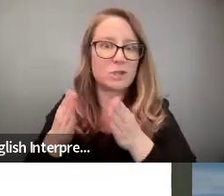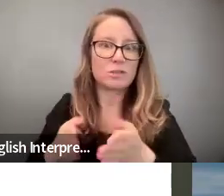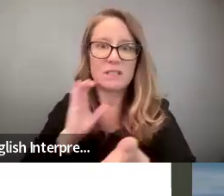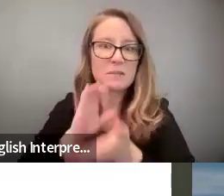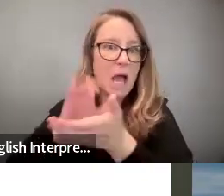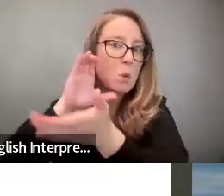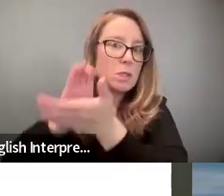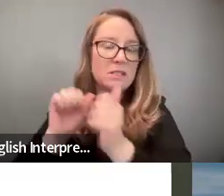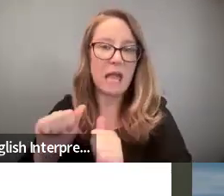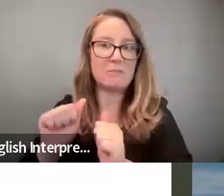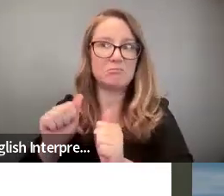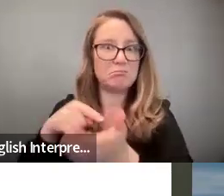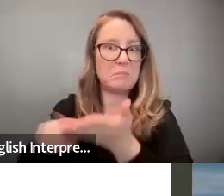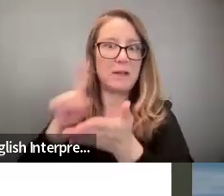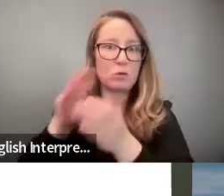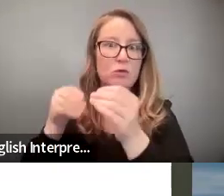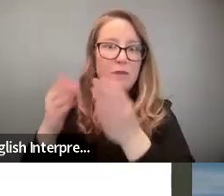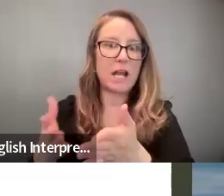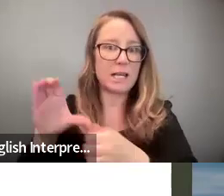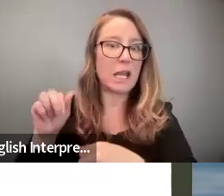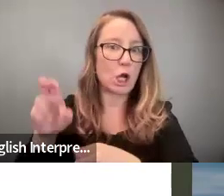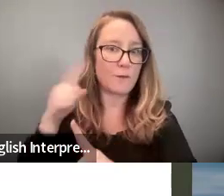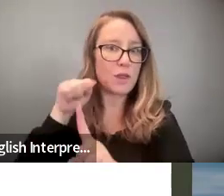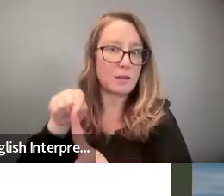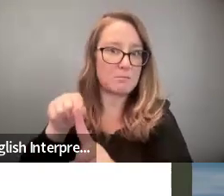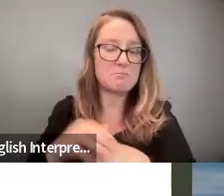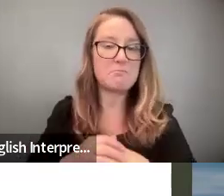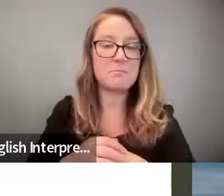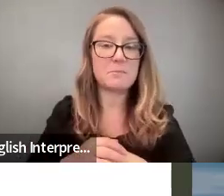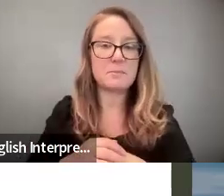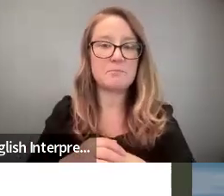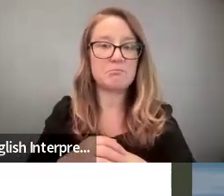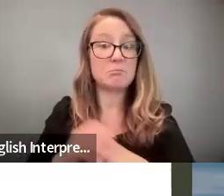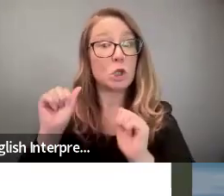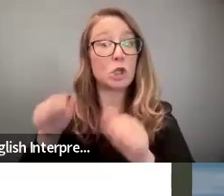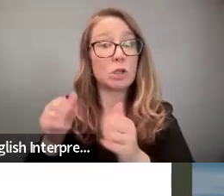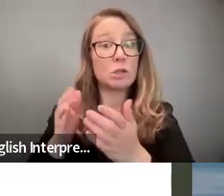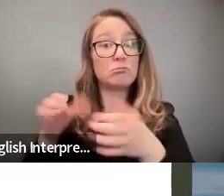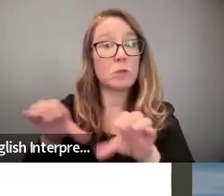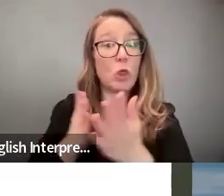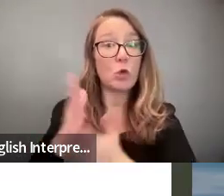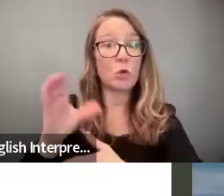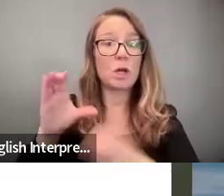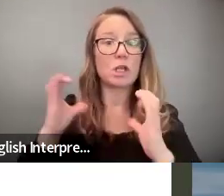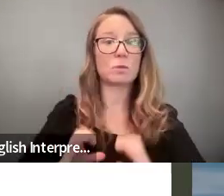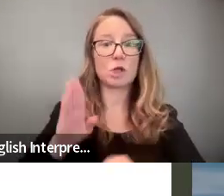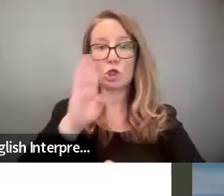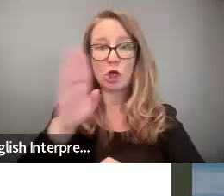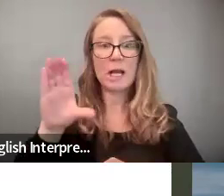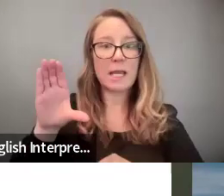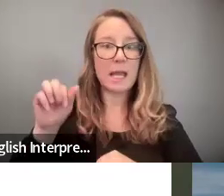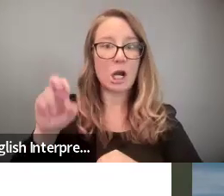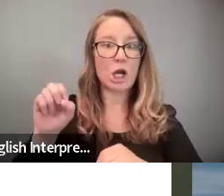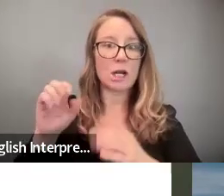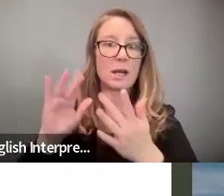for to provide care for them, and that could be through the Consumer Direct Care Network of Washington,